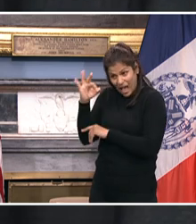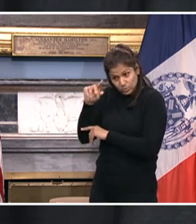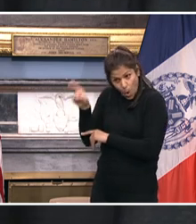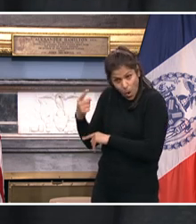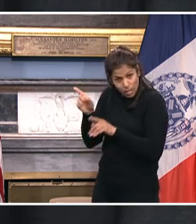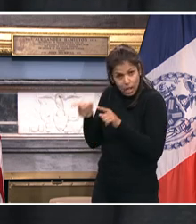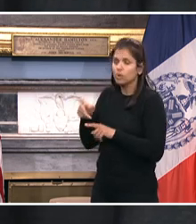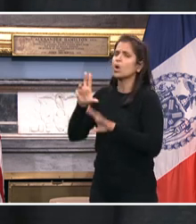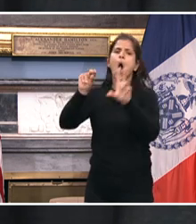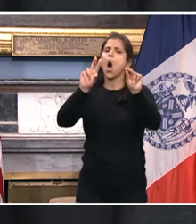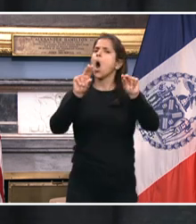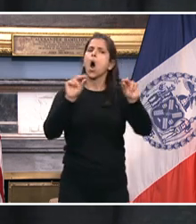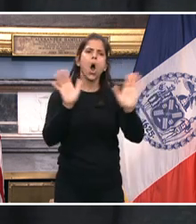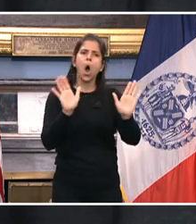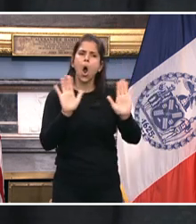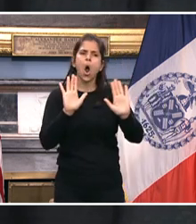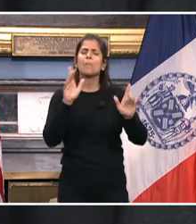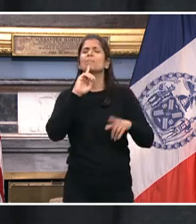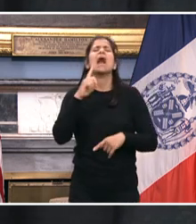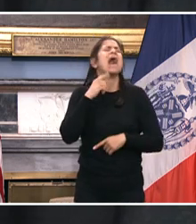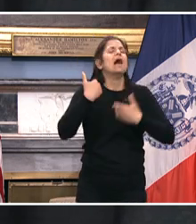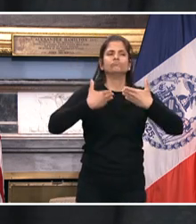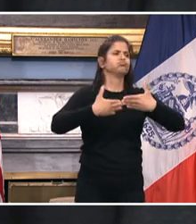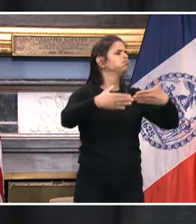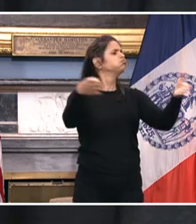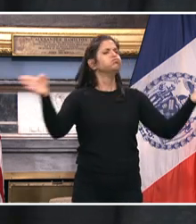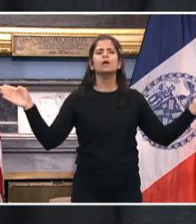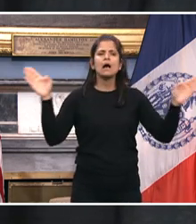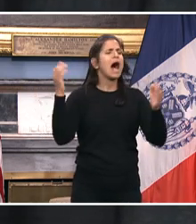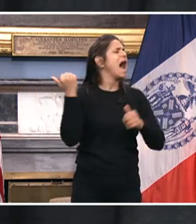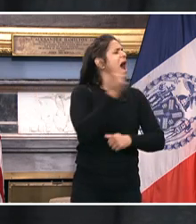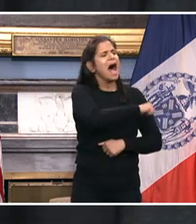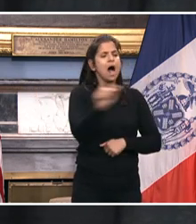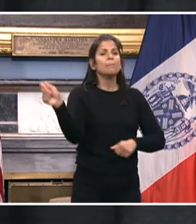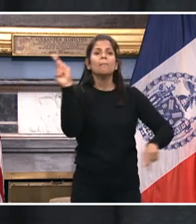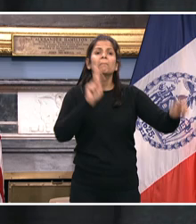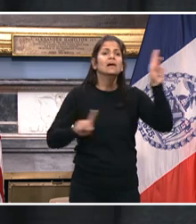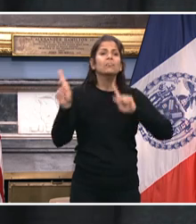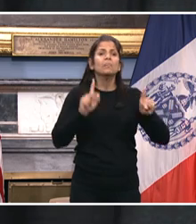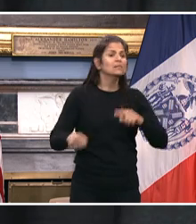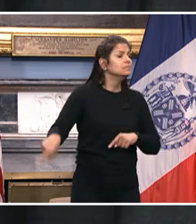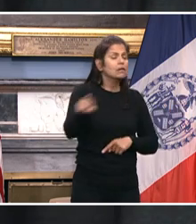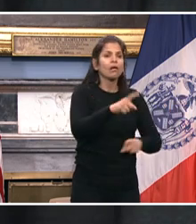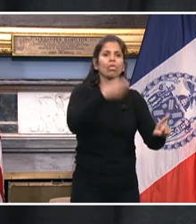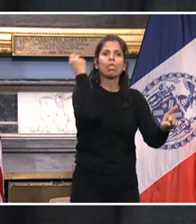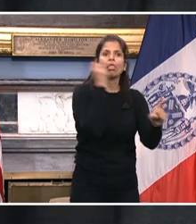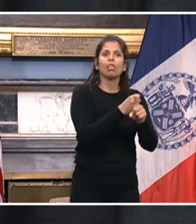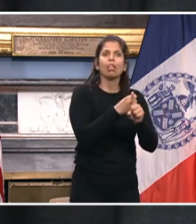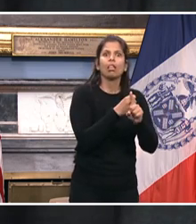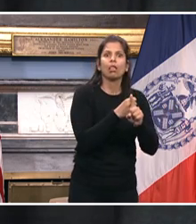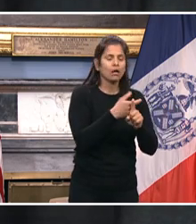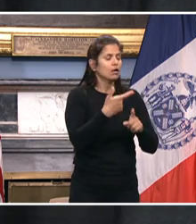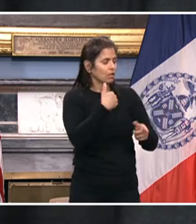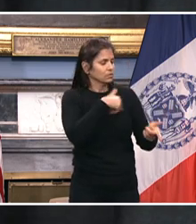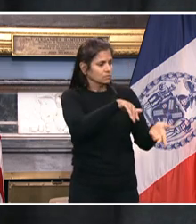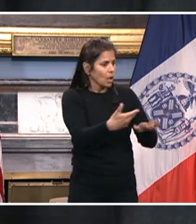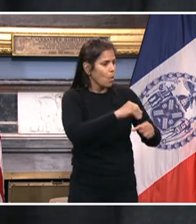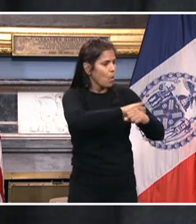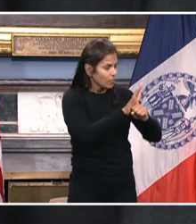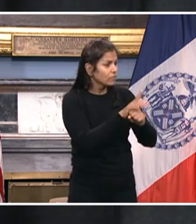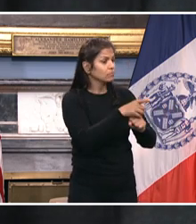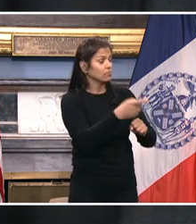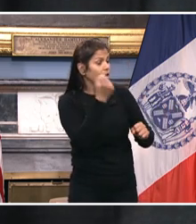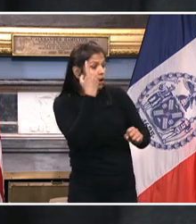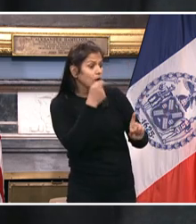sad topic. Imagine anyone who passes away and there's no one there to claim the body. This has been the truth for